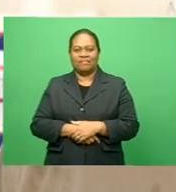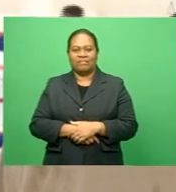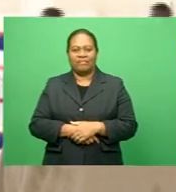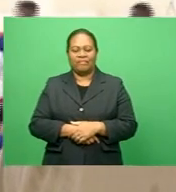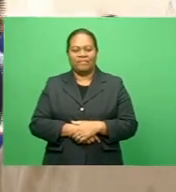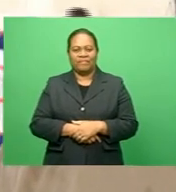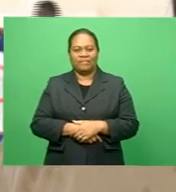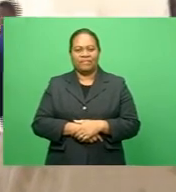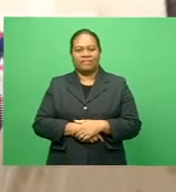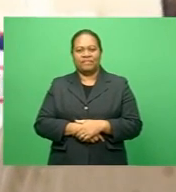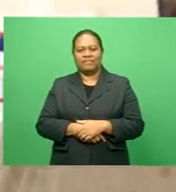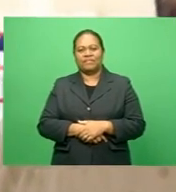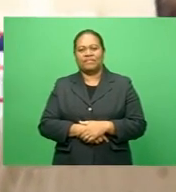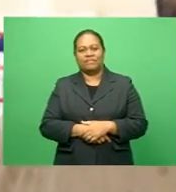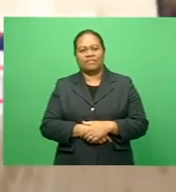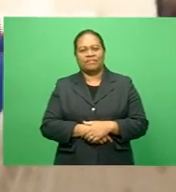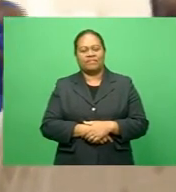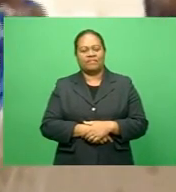our